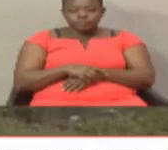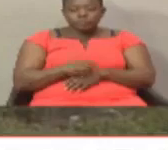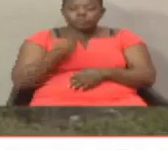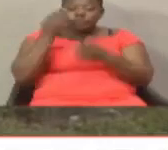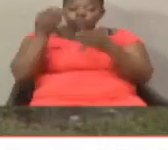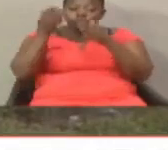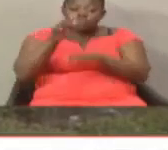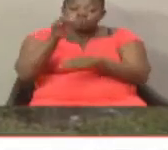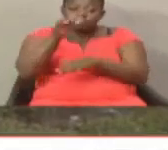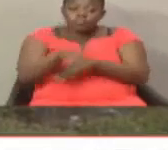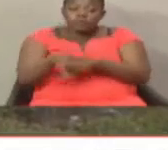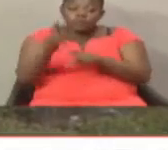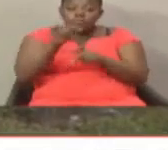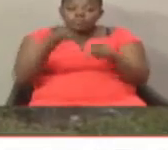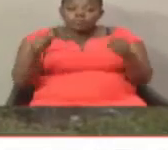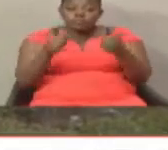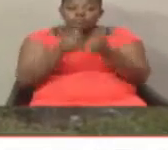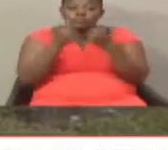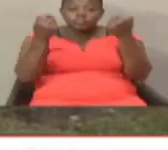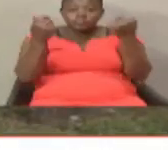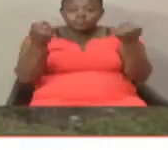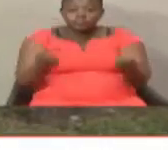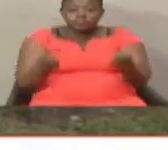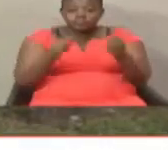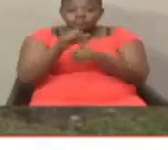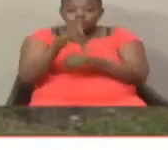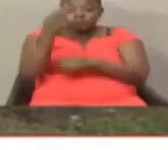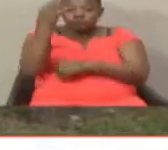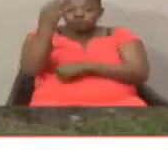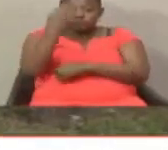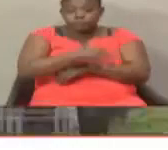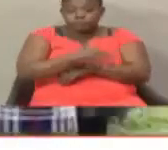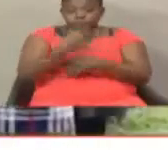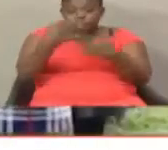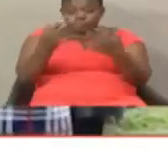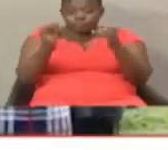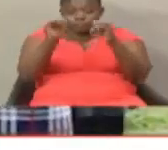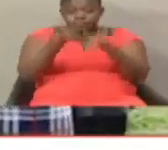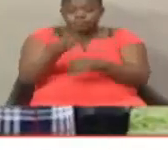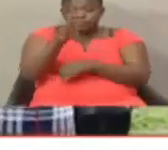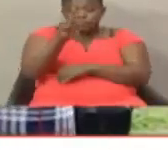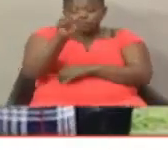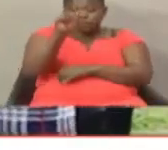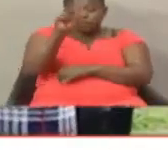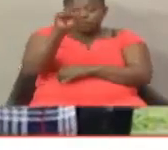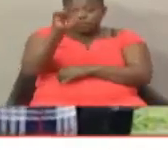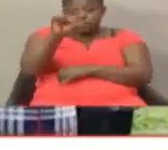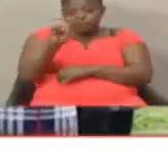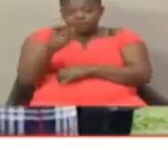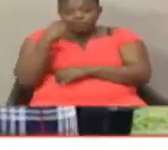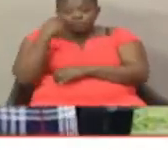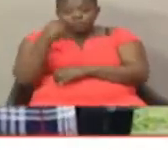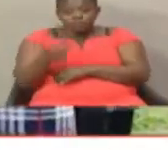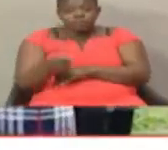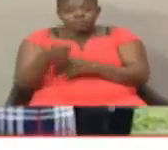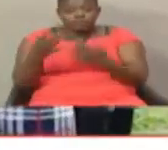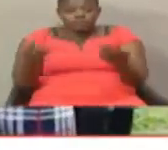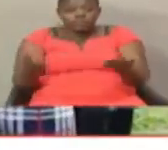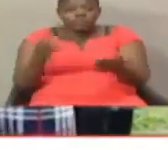Abaafiiridde abantu abwe kabenje k'ekinaala ku nnyanja Nalubaale bawezizza ennaku ssatu nga bagombye ku mwalo e Kasenyi nga balinda okulaba oba emirambo gy'abantu